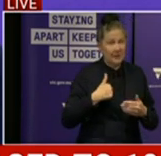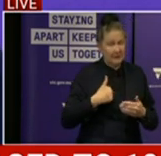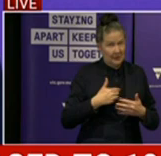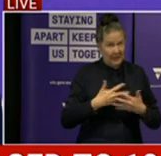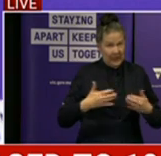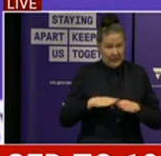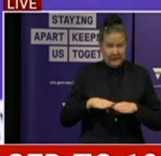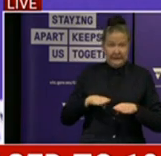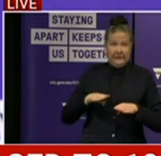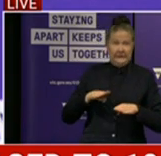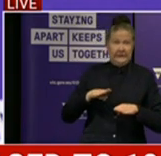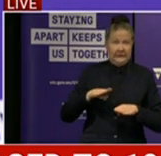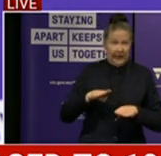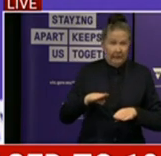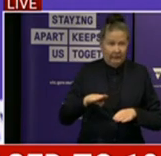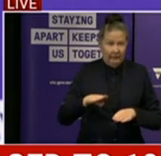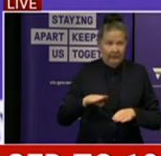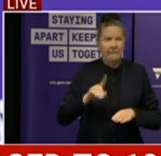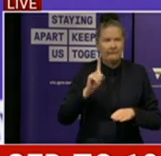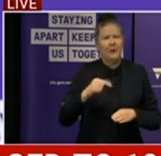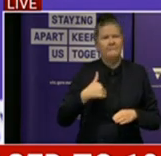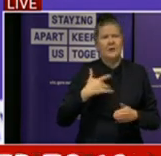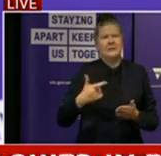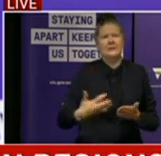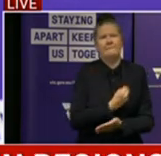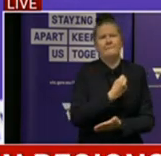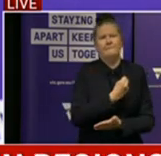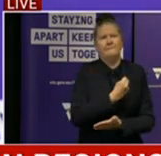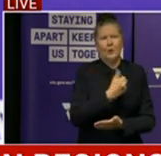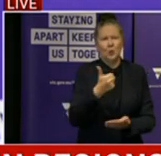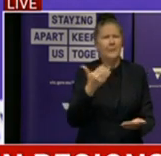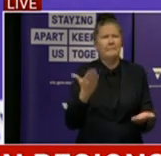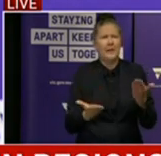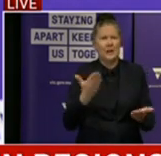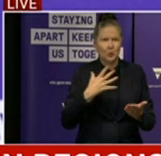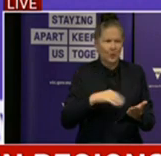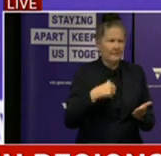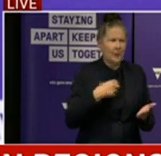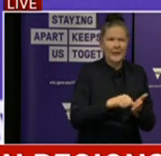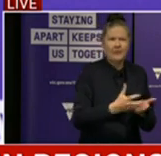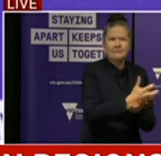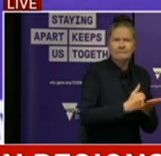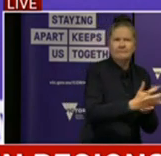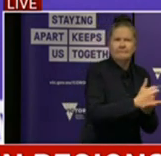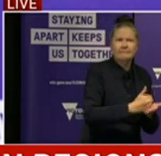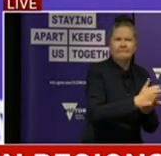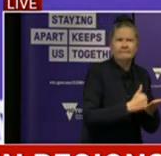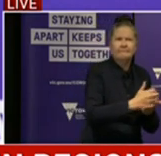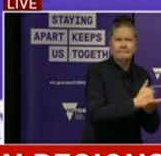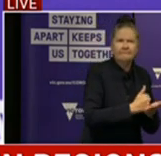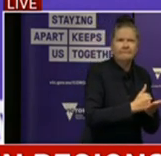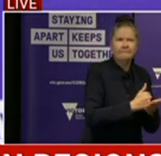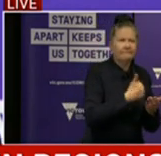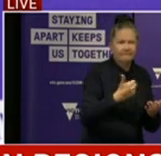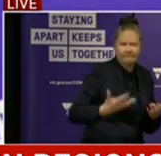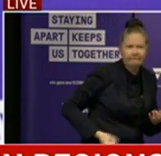step and one that can strike that balance between more economic activity, more money in the till, more people back at